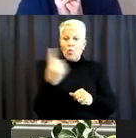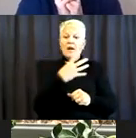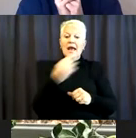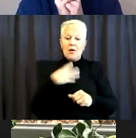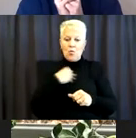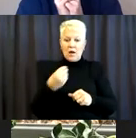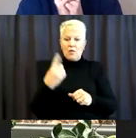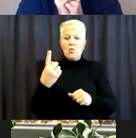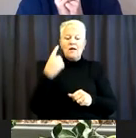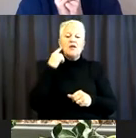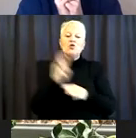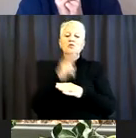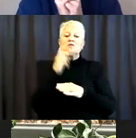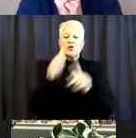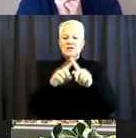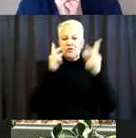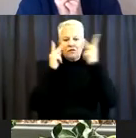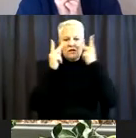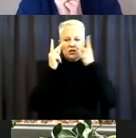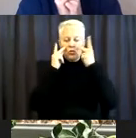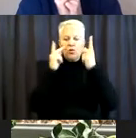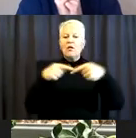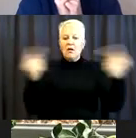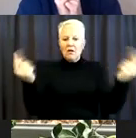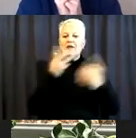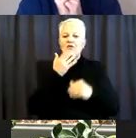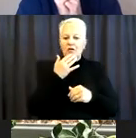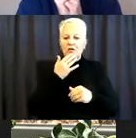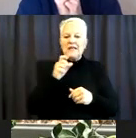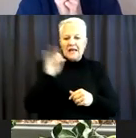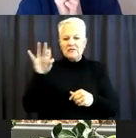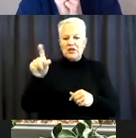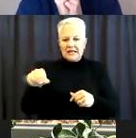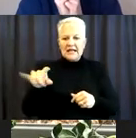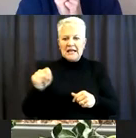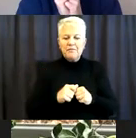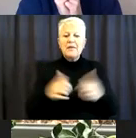for use for different visual contrasts that she needed. Next slide, please.